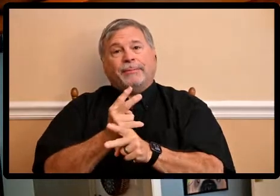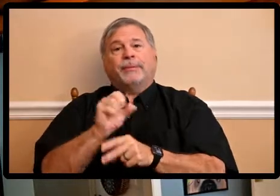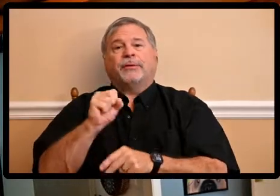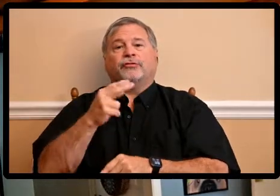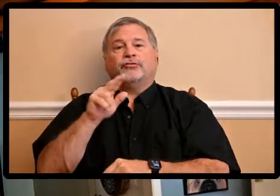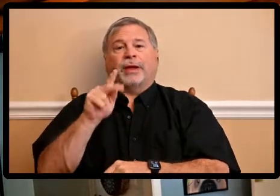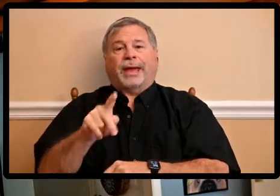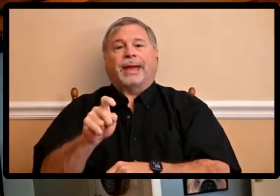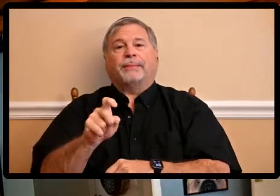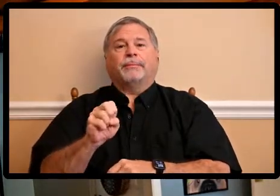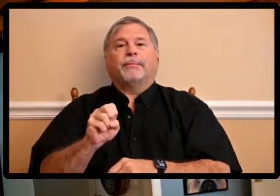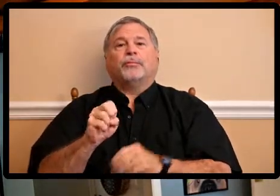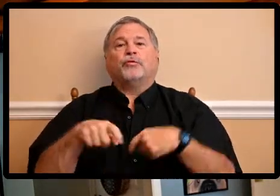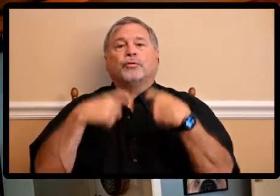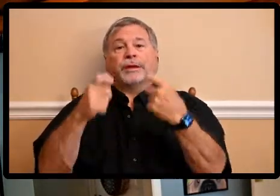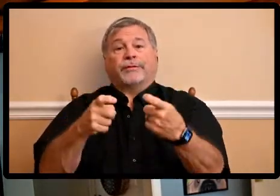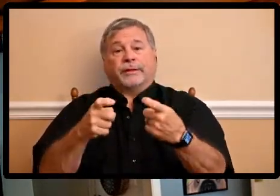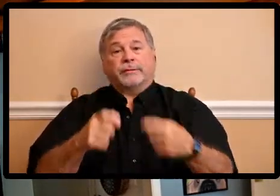it.